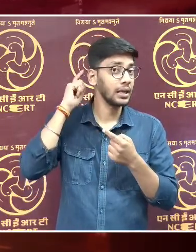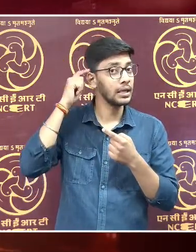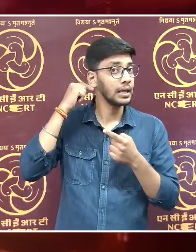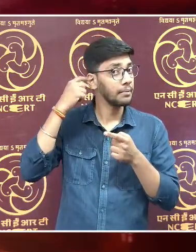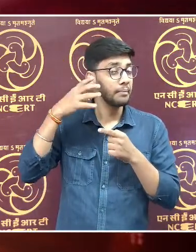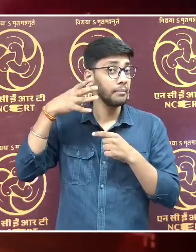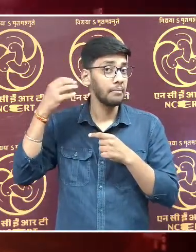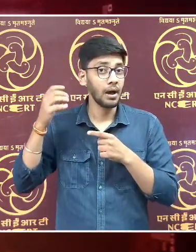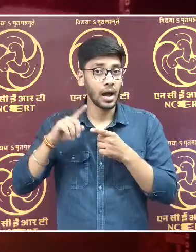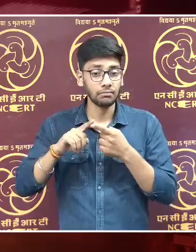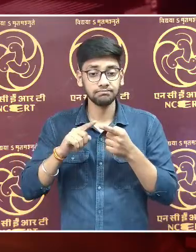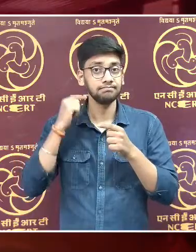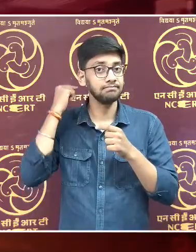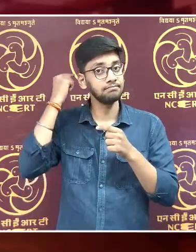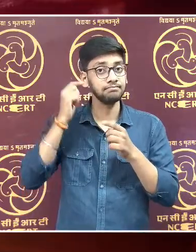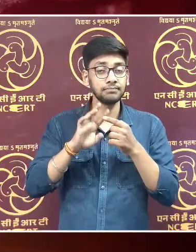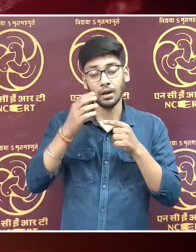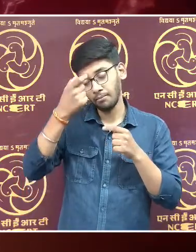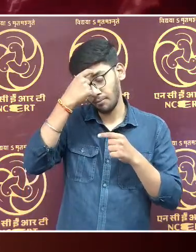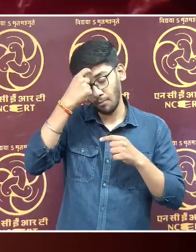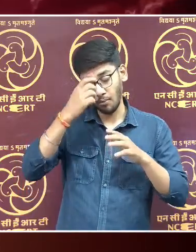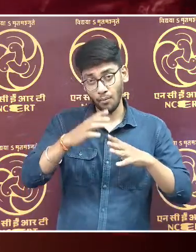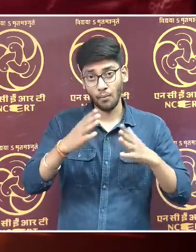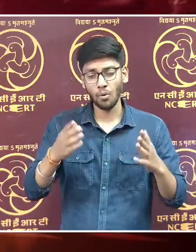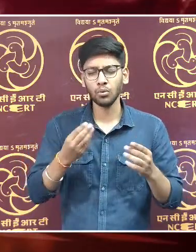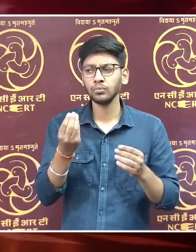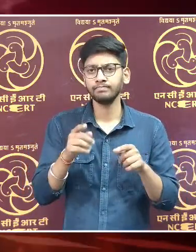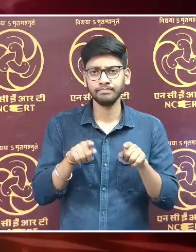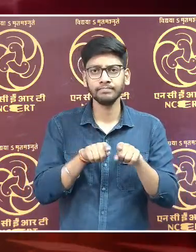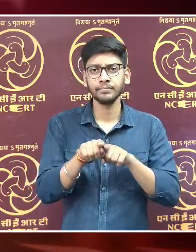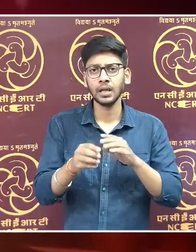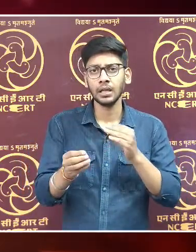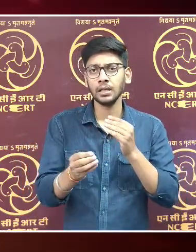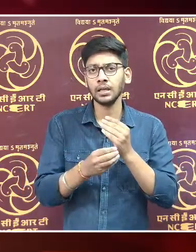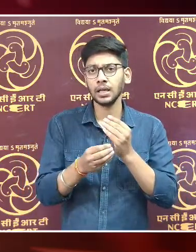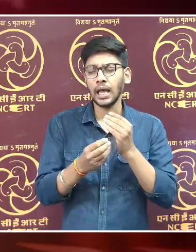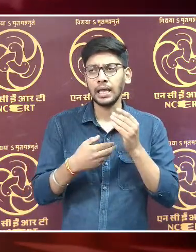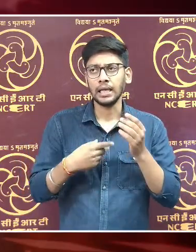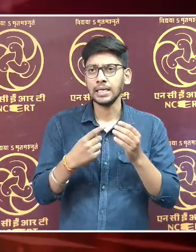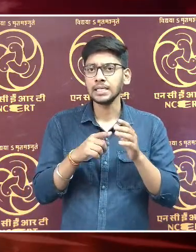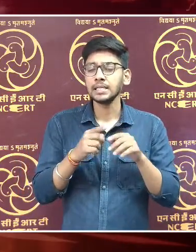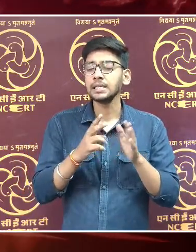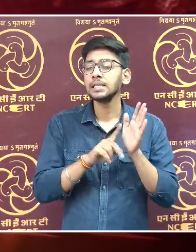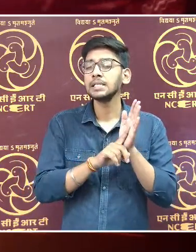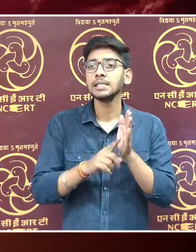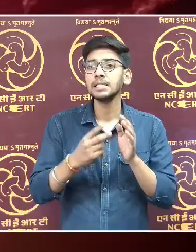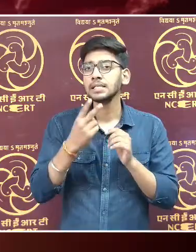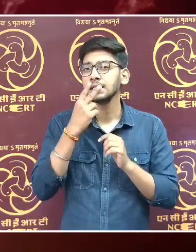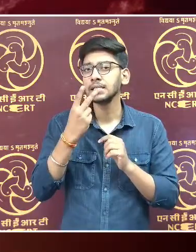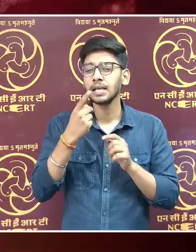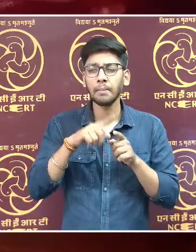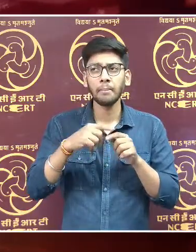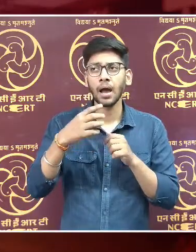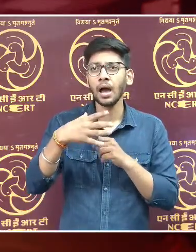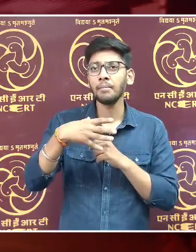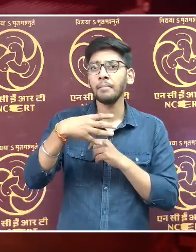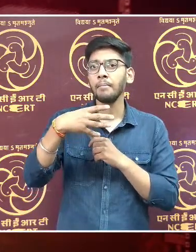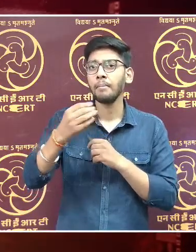these are some more examples. Like we can just get to see by the structure of the external